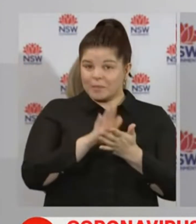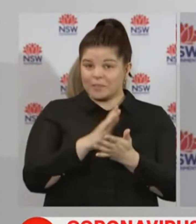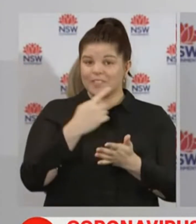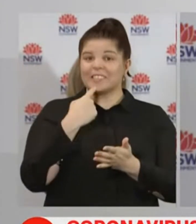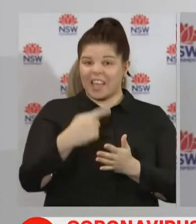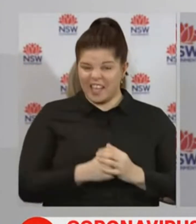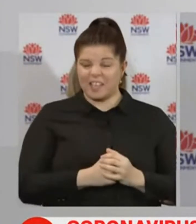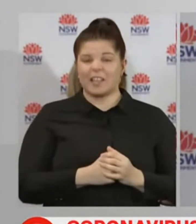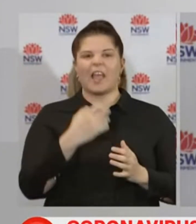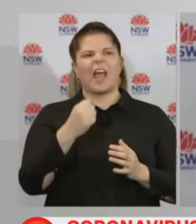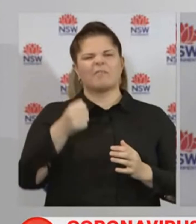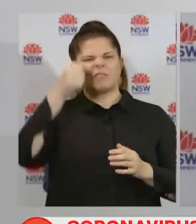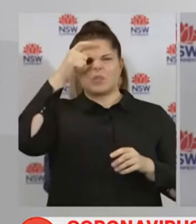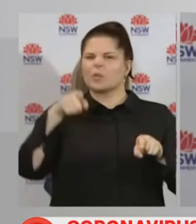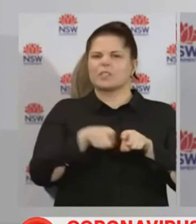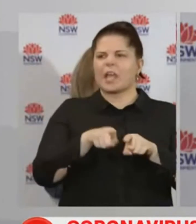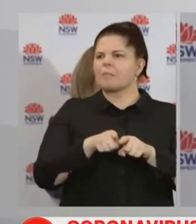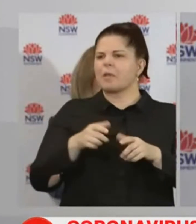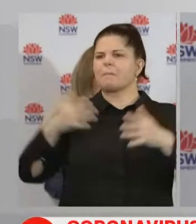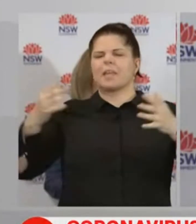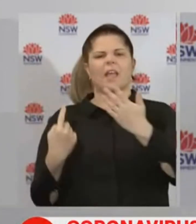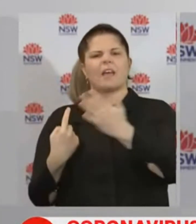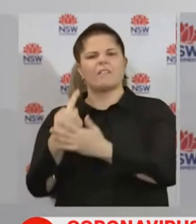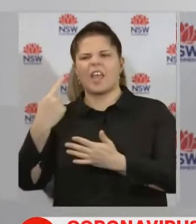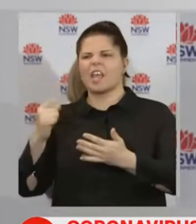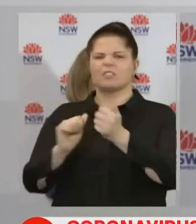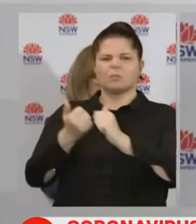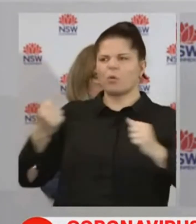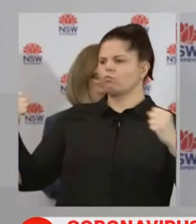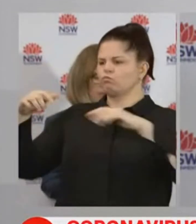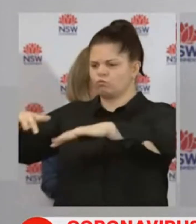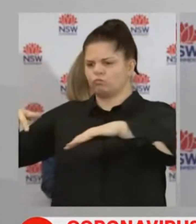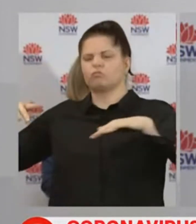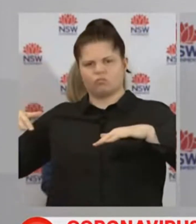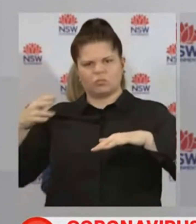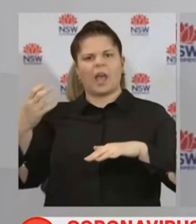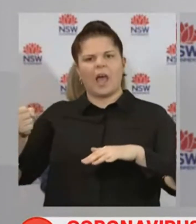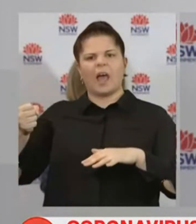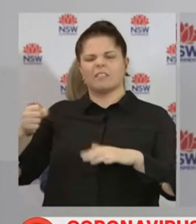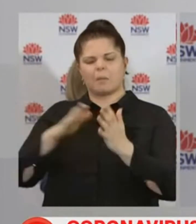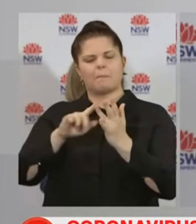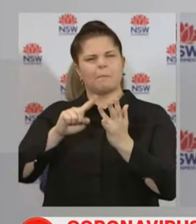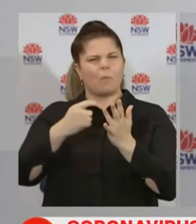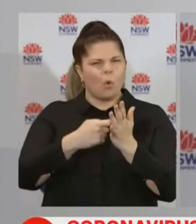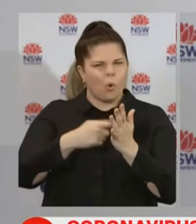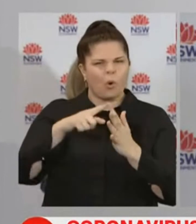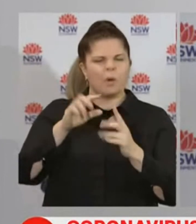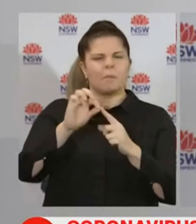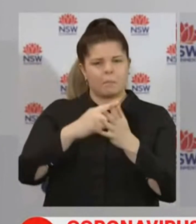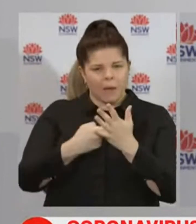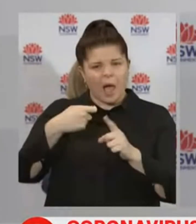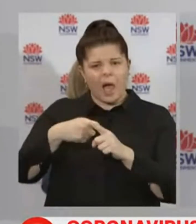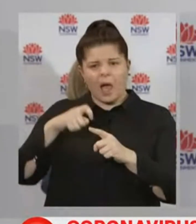like Moore Park and other places in and around the CBD, but also in employment hubs will be investigated and more pop-up